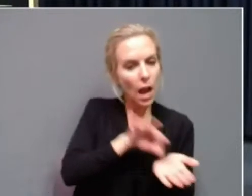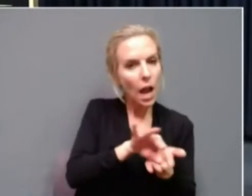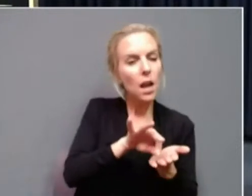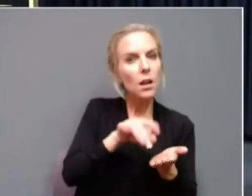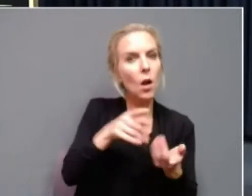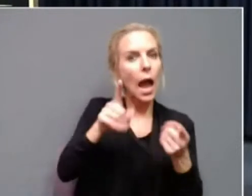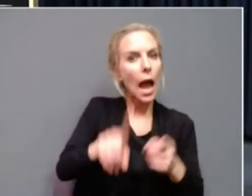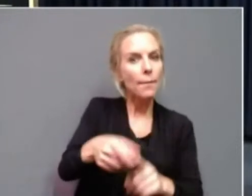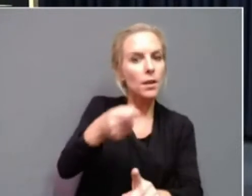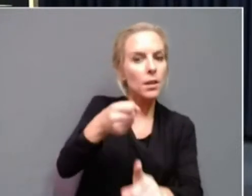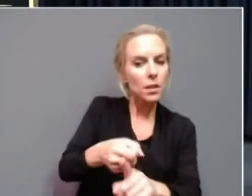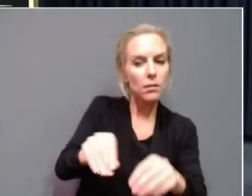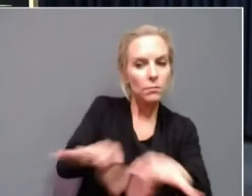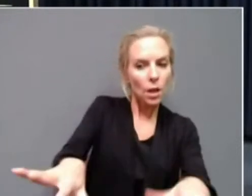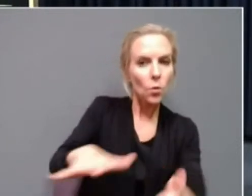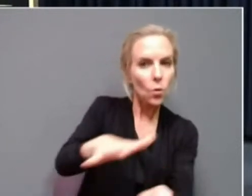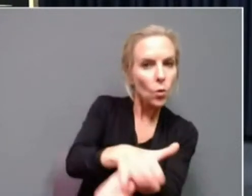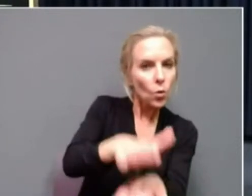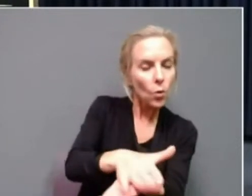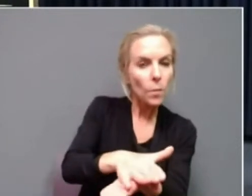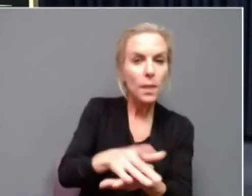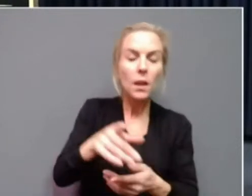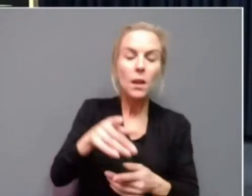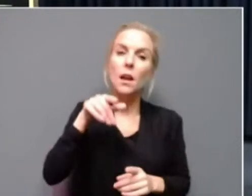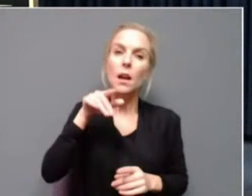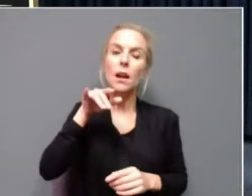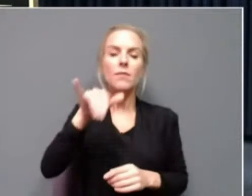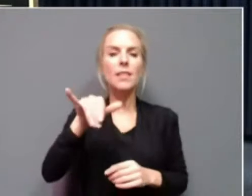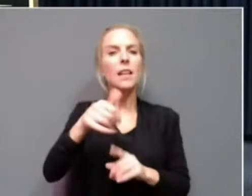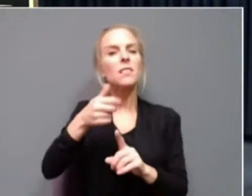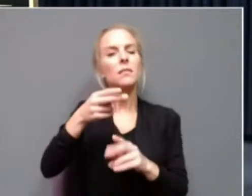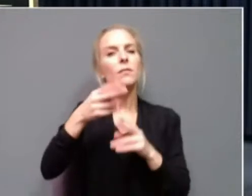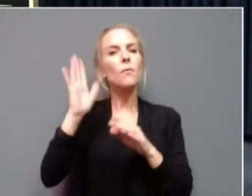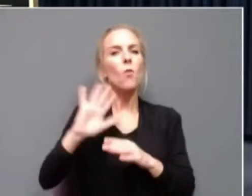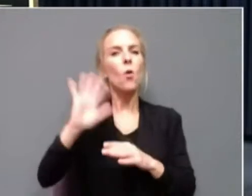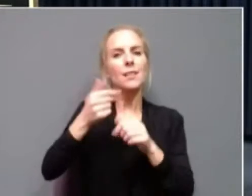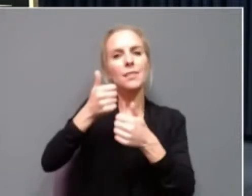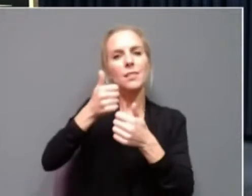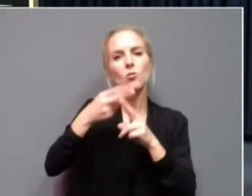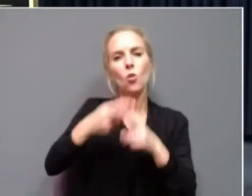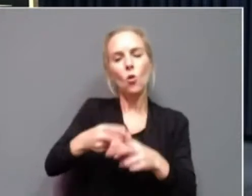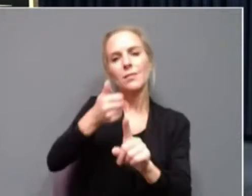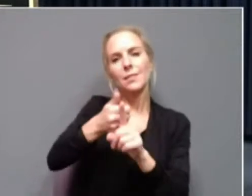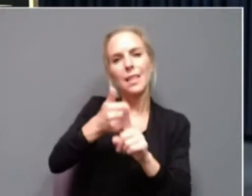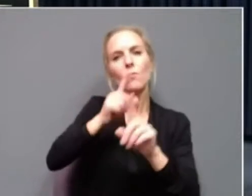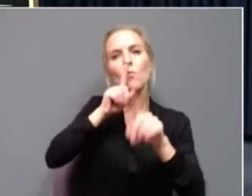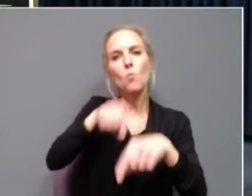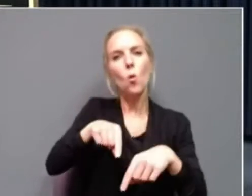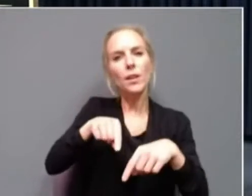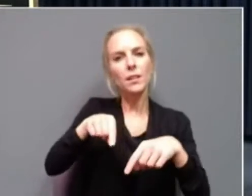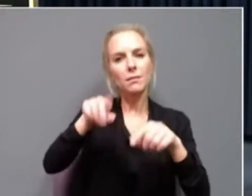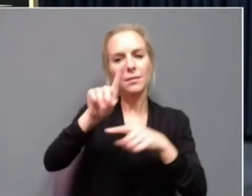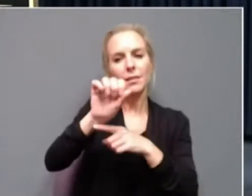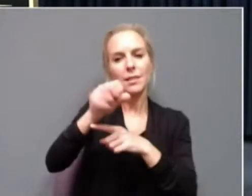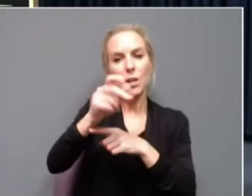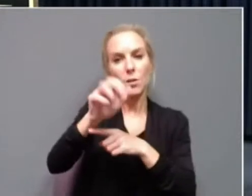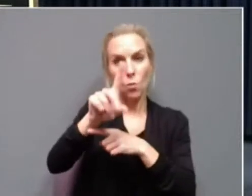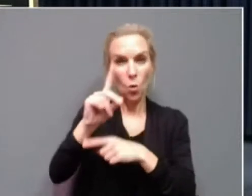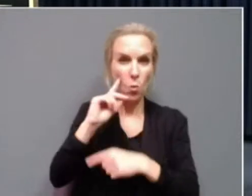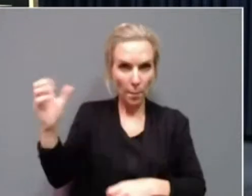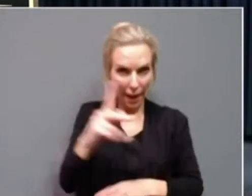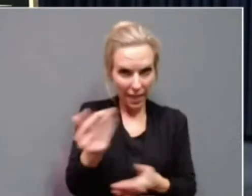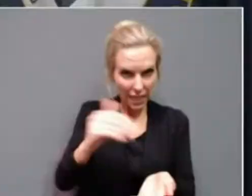the self-reporting dashboard come back, or are we looking at something else entirely there? Thanks so much. We haven't